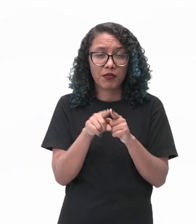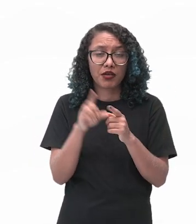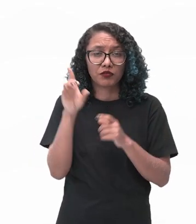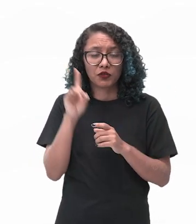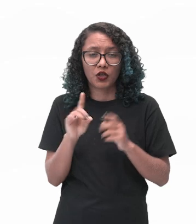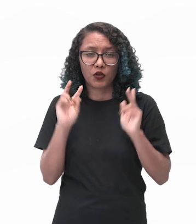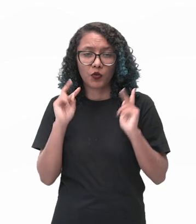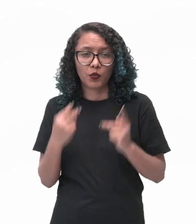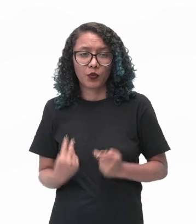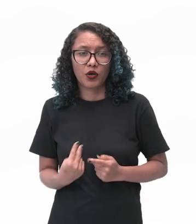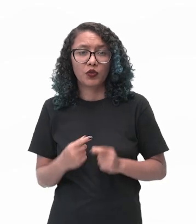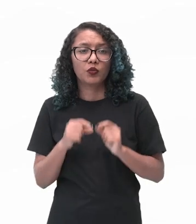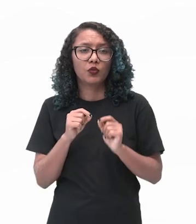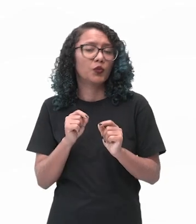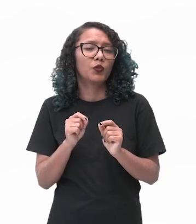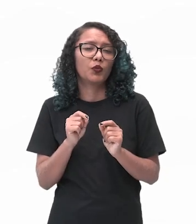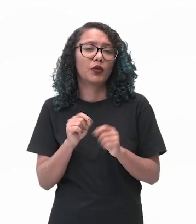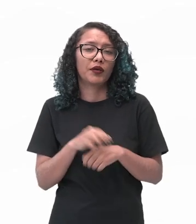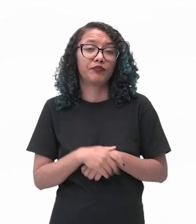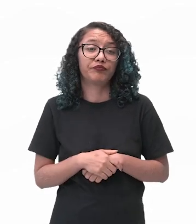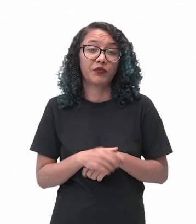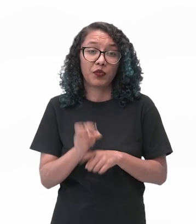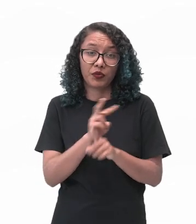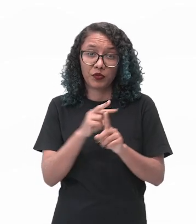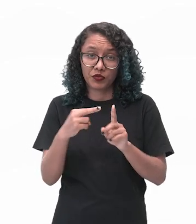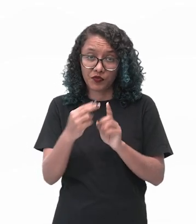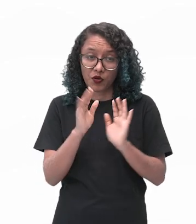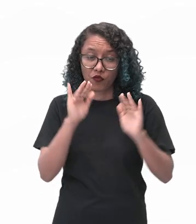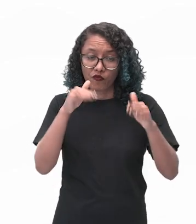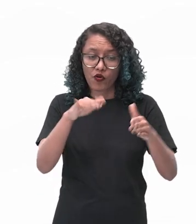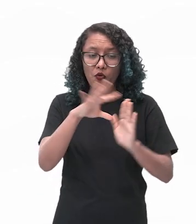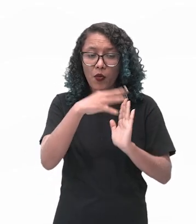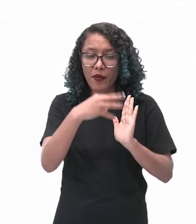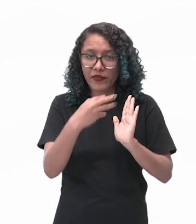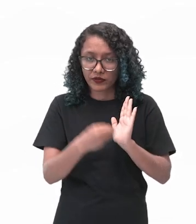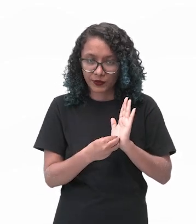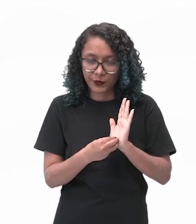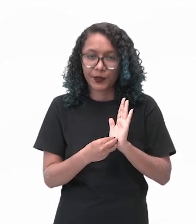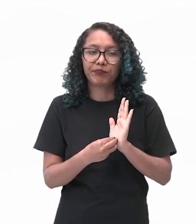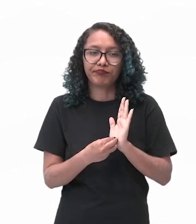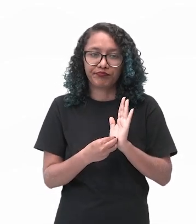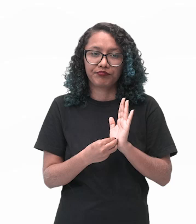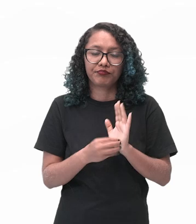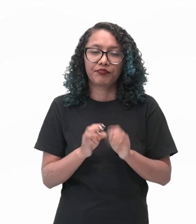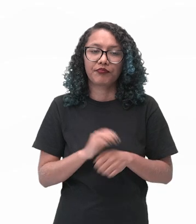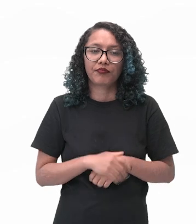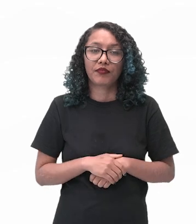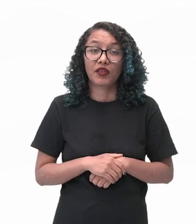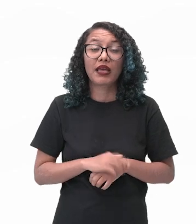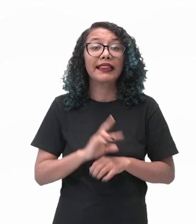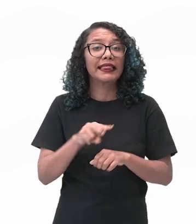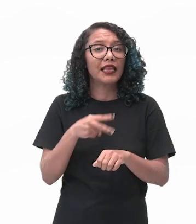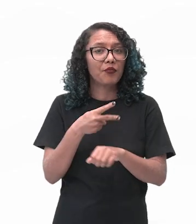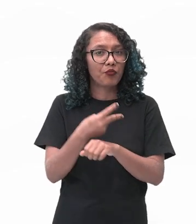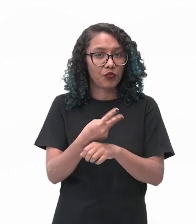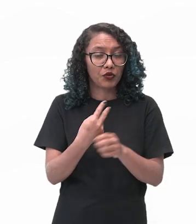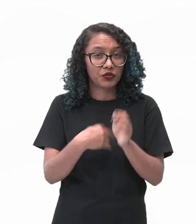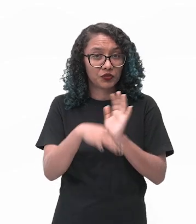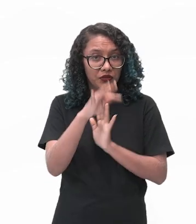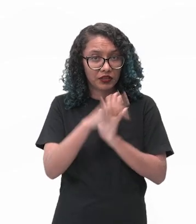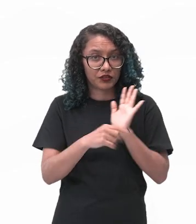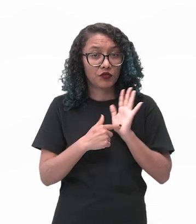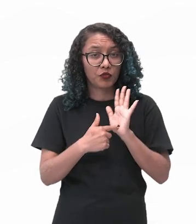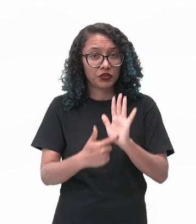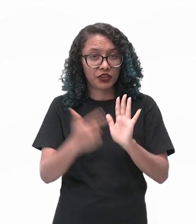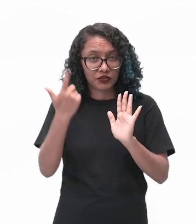uma perspectiva da Amazônia. Bom, nós vamos voltar com esse texto daqui a pouco. Eu